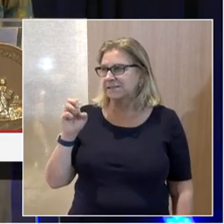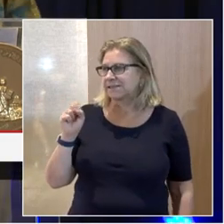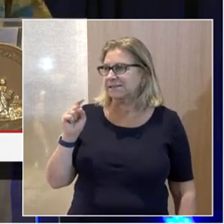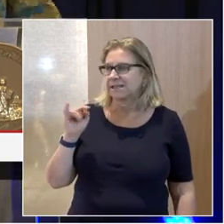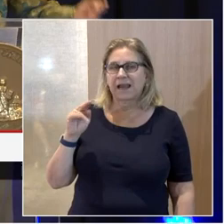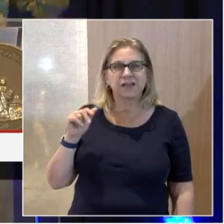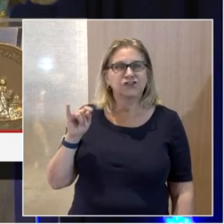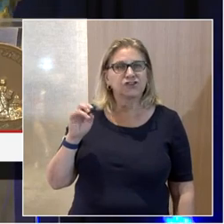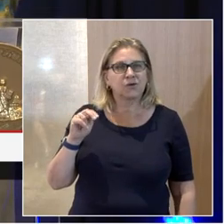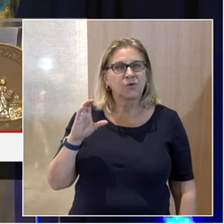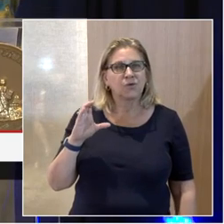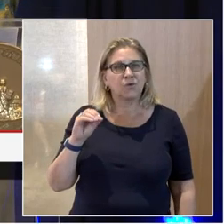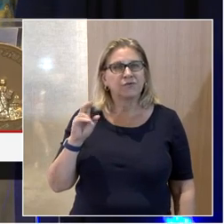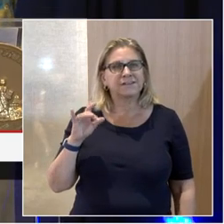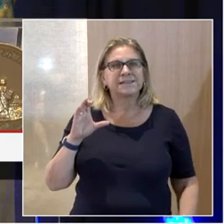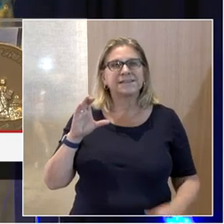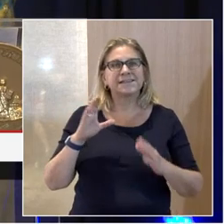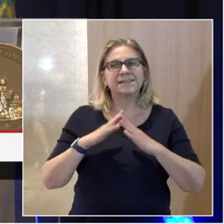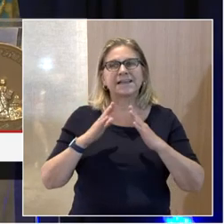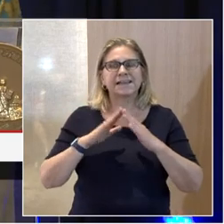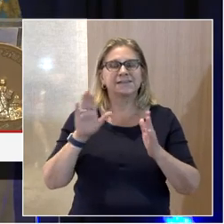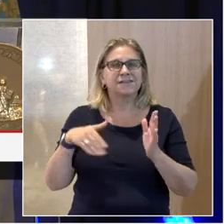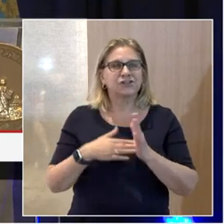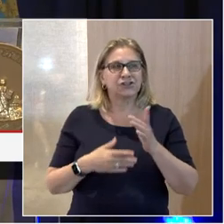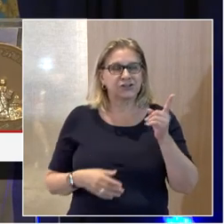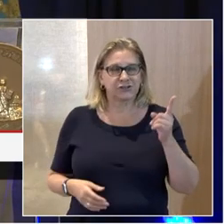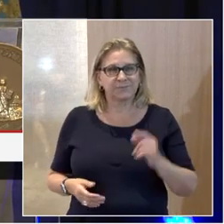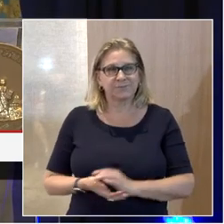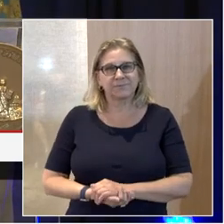center. Okay. Someone else?